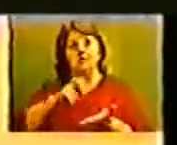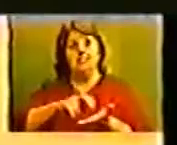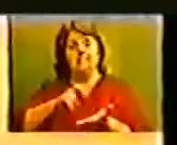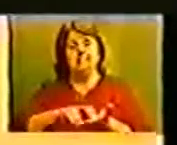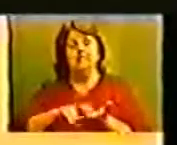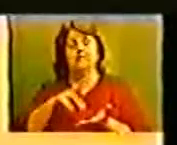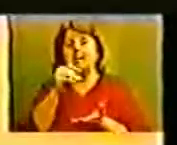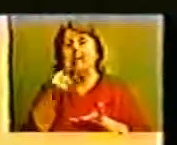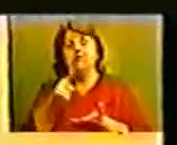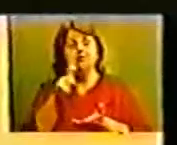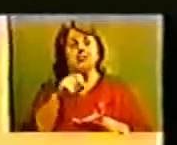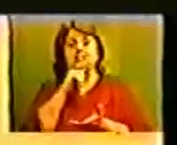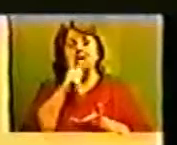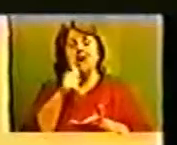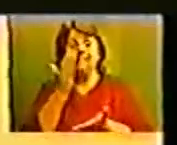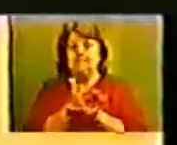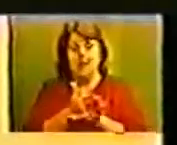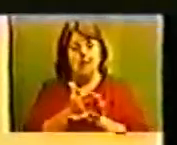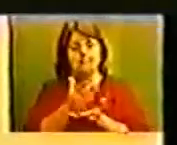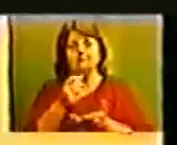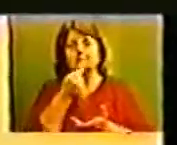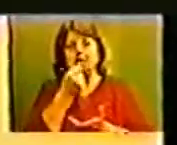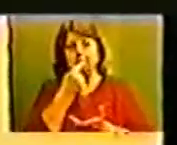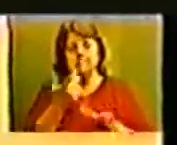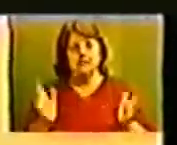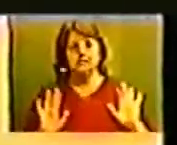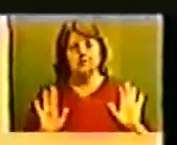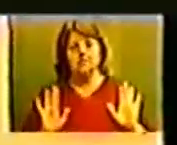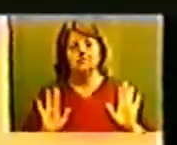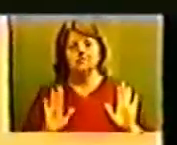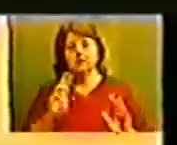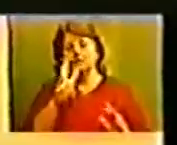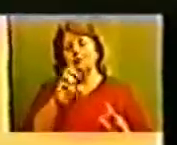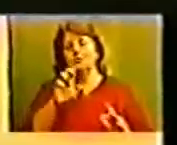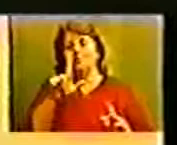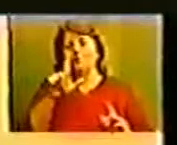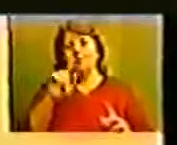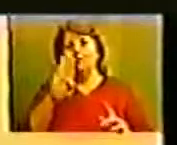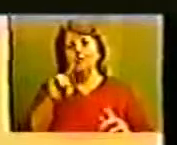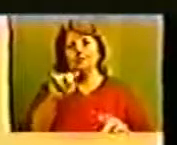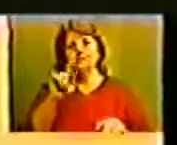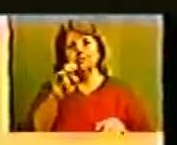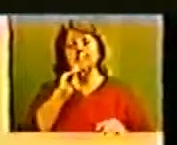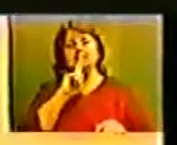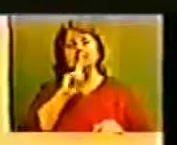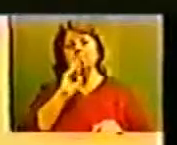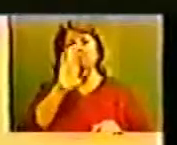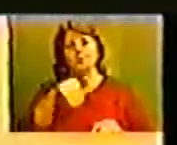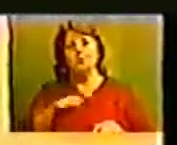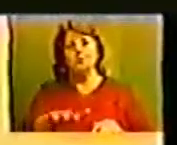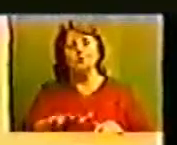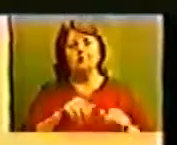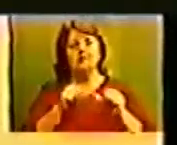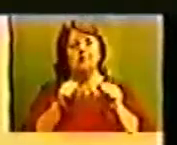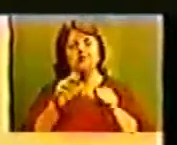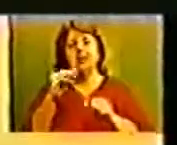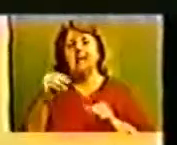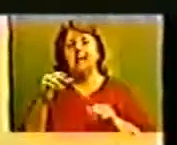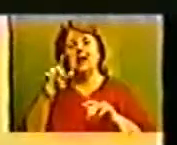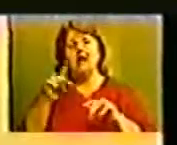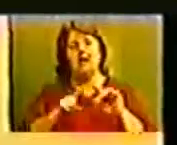and a student should not suddenly stop taking these. Wellbutrin is a mood stabilizer and an